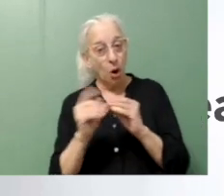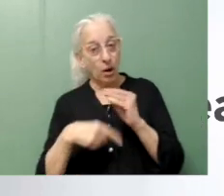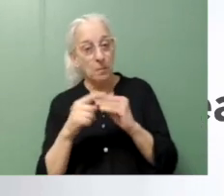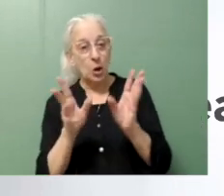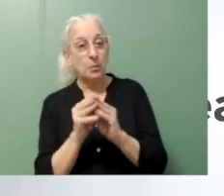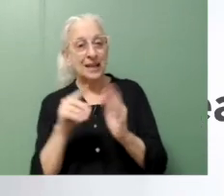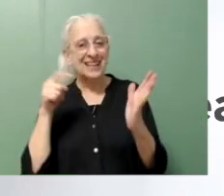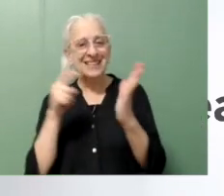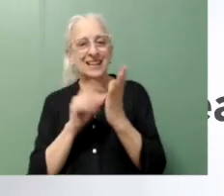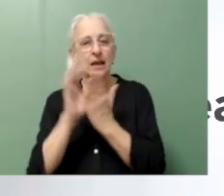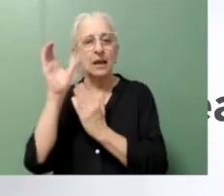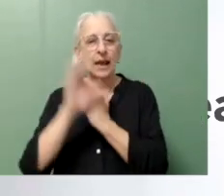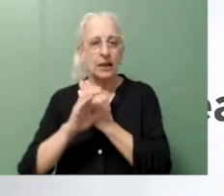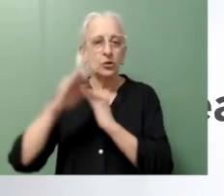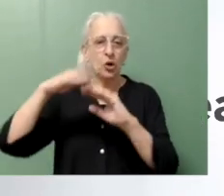website.